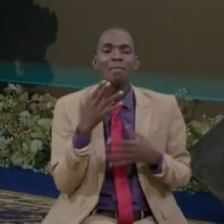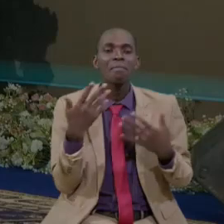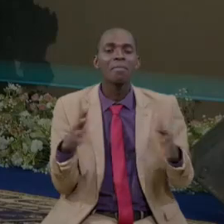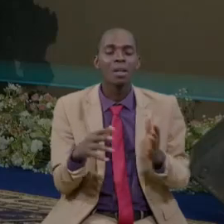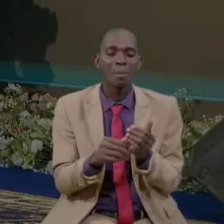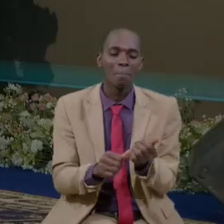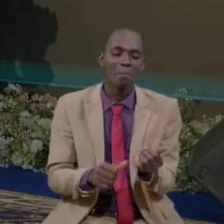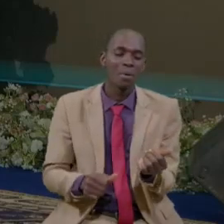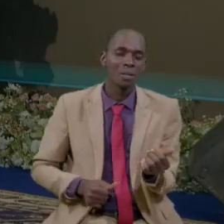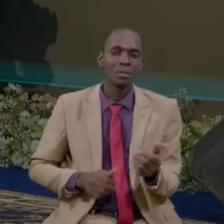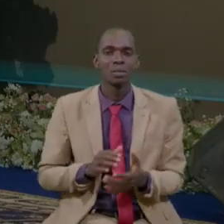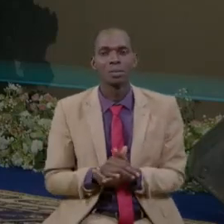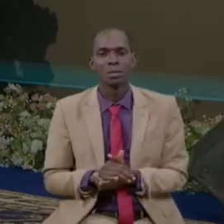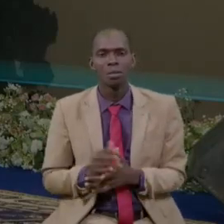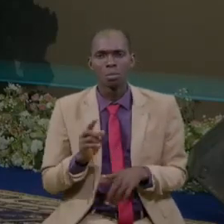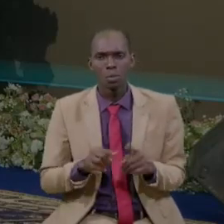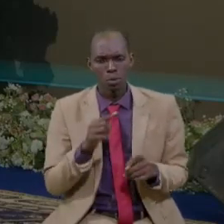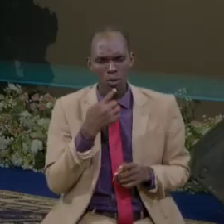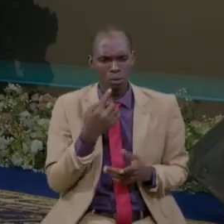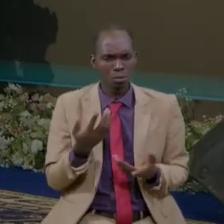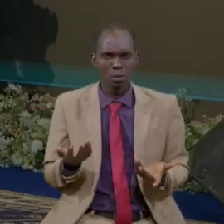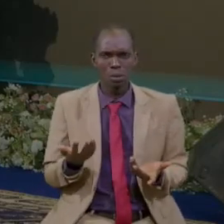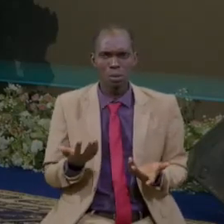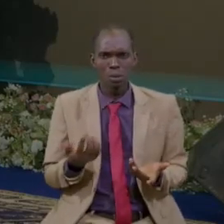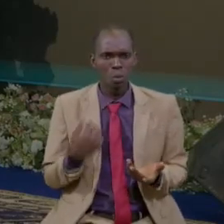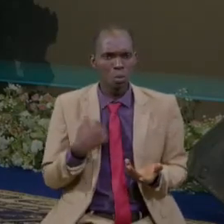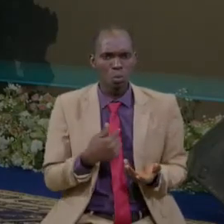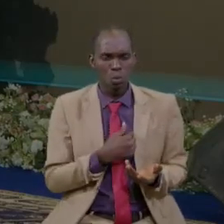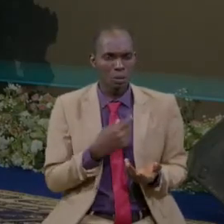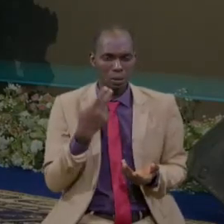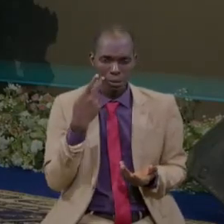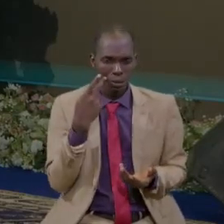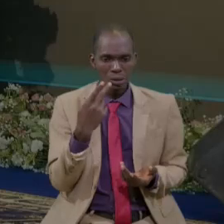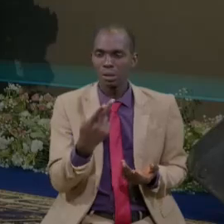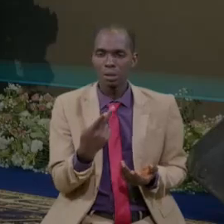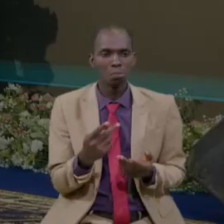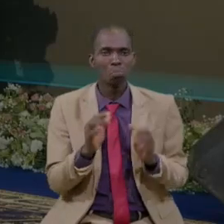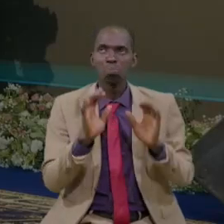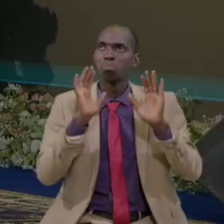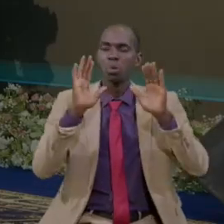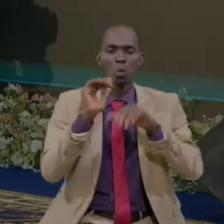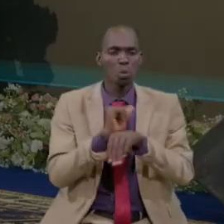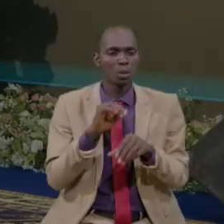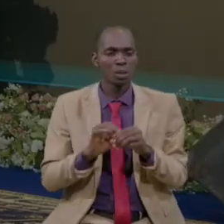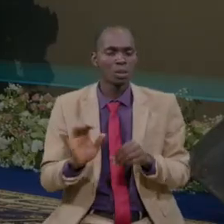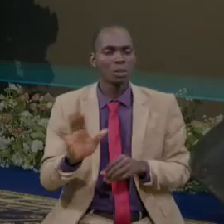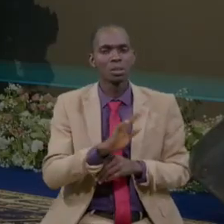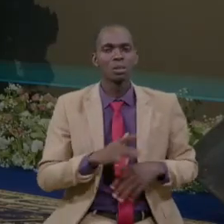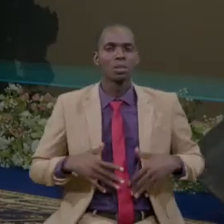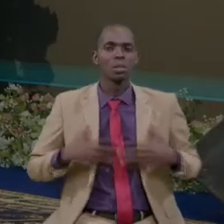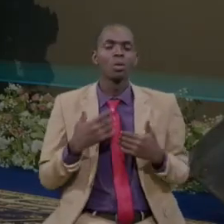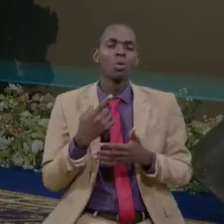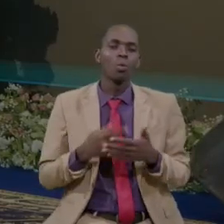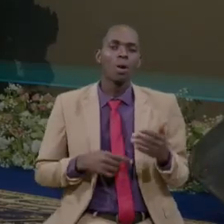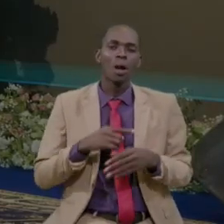see, we see manifestation in their lives. Yes, look at all these fans here, rolling